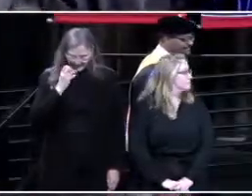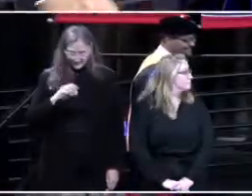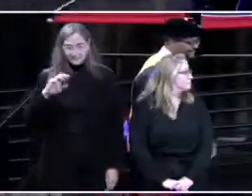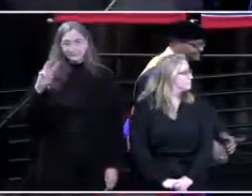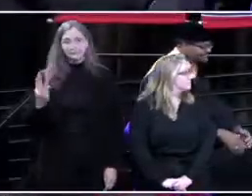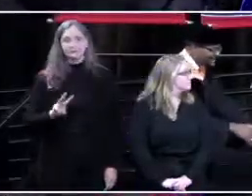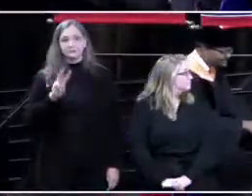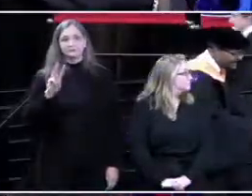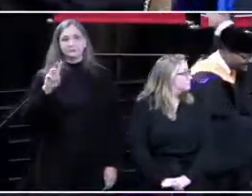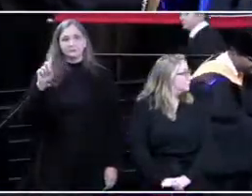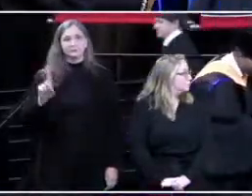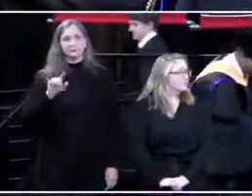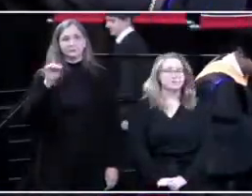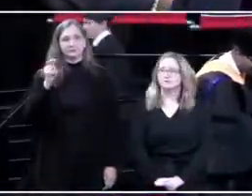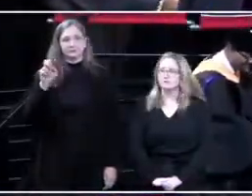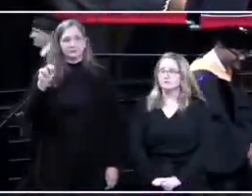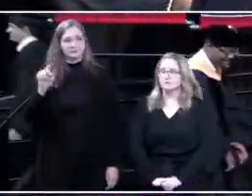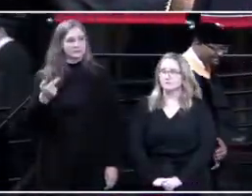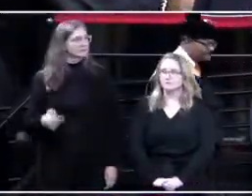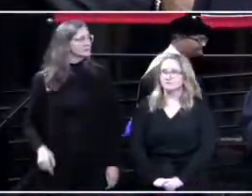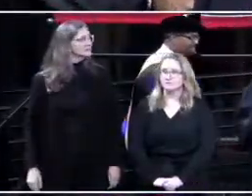Markevius Dion King.